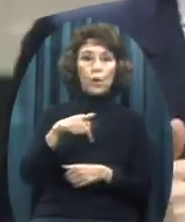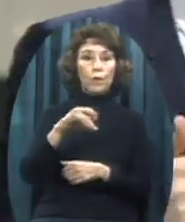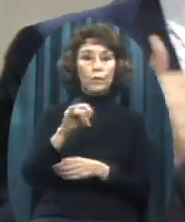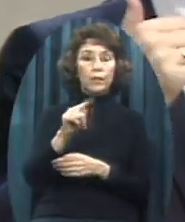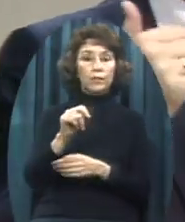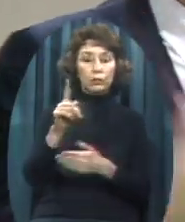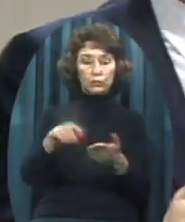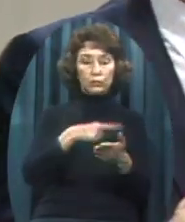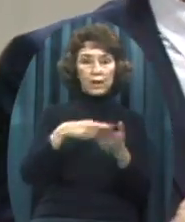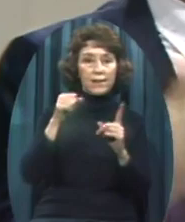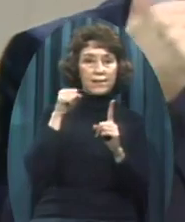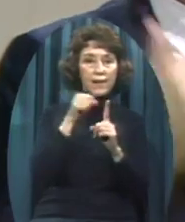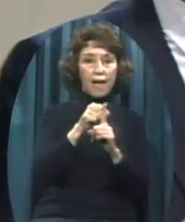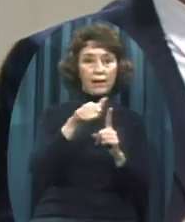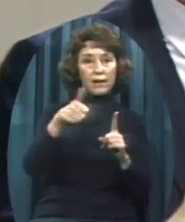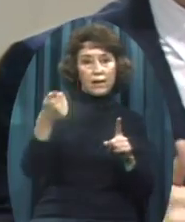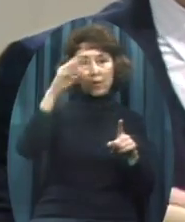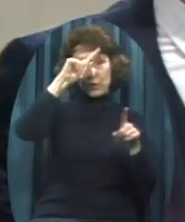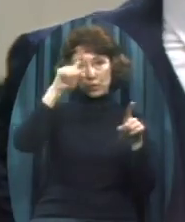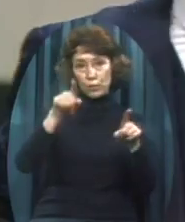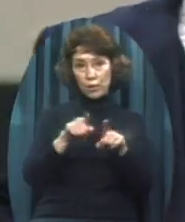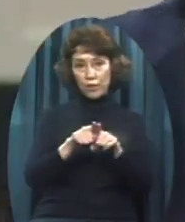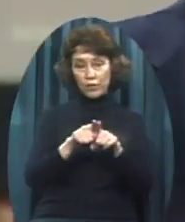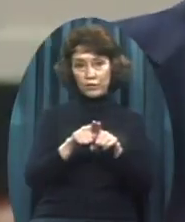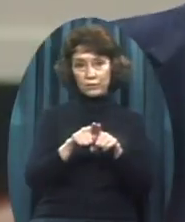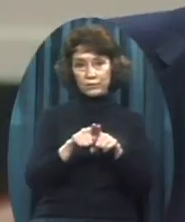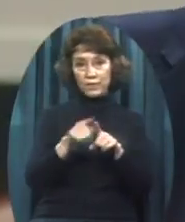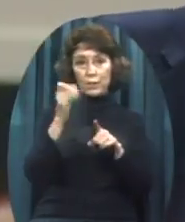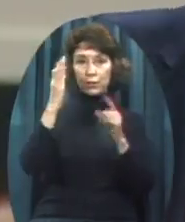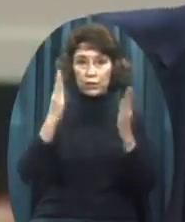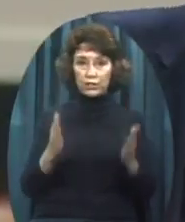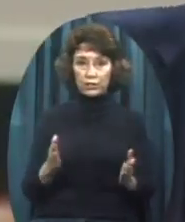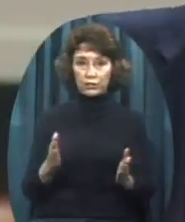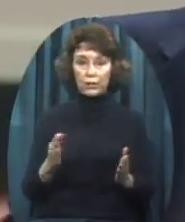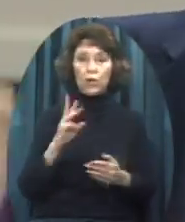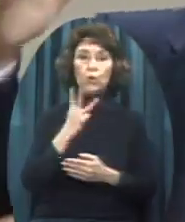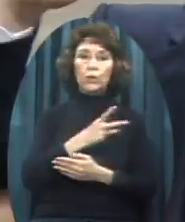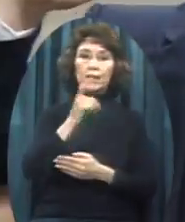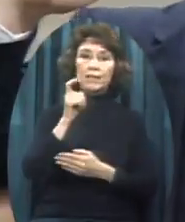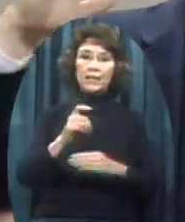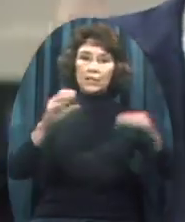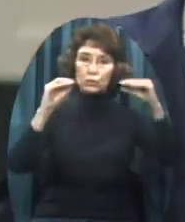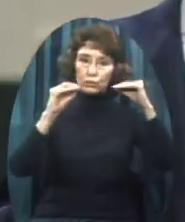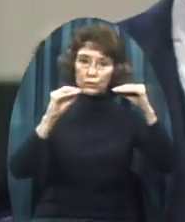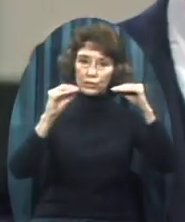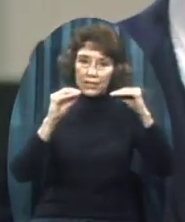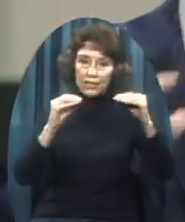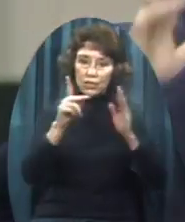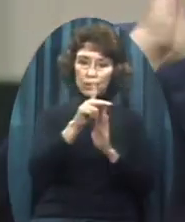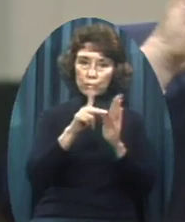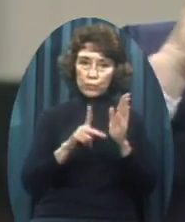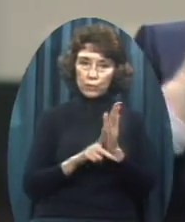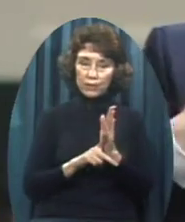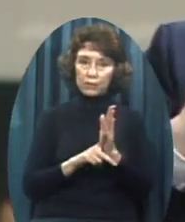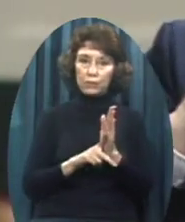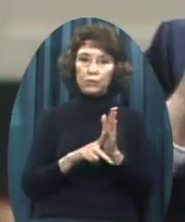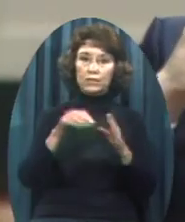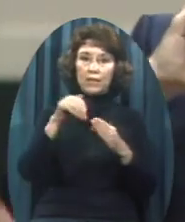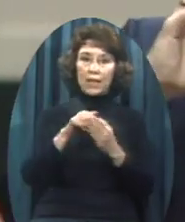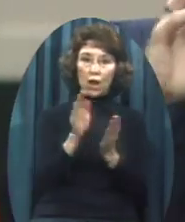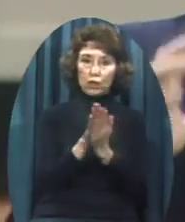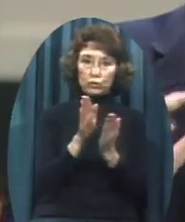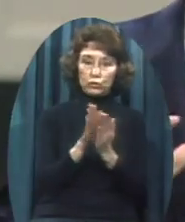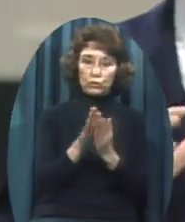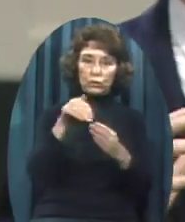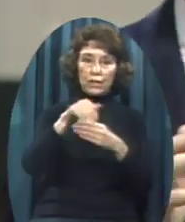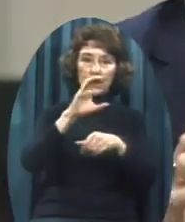ought to, in our churches, in our Christian schools, we ought to teach the principles. We ought to keep our own house clean. We ought to establish